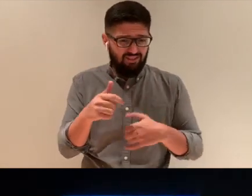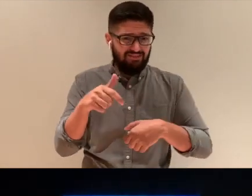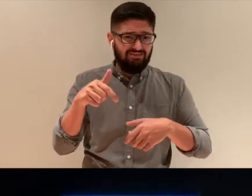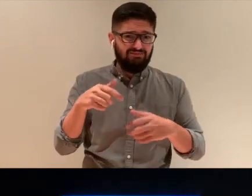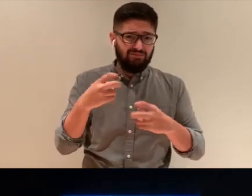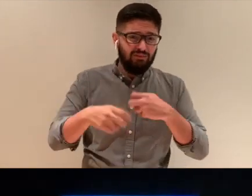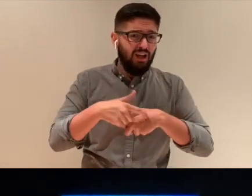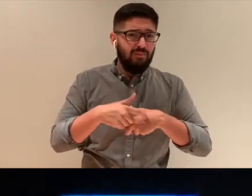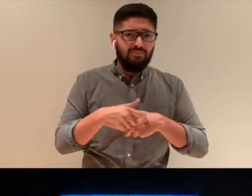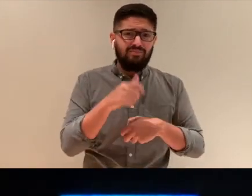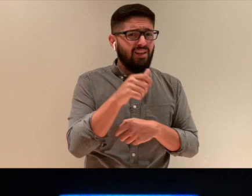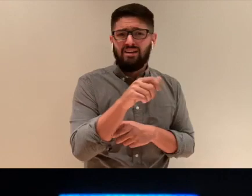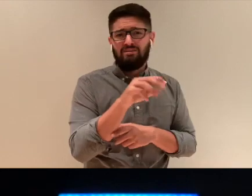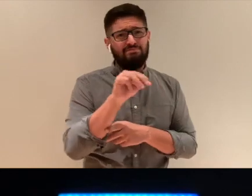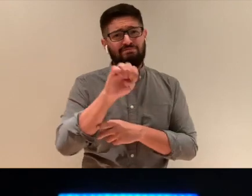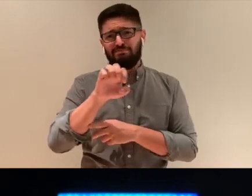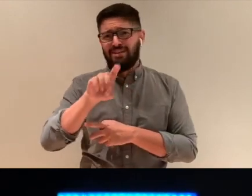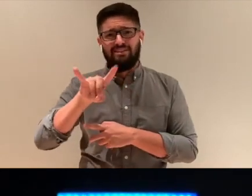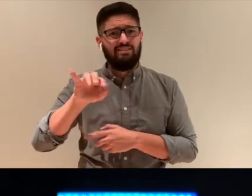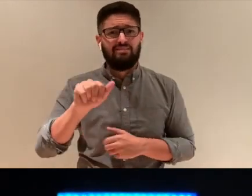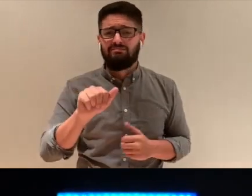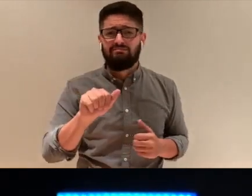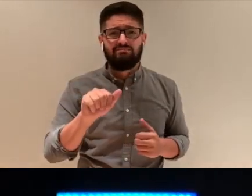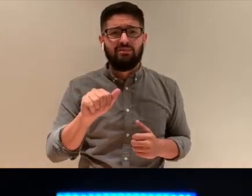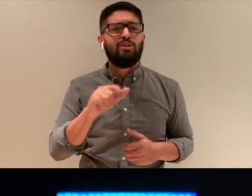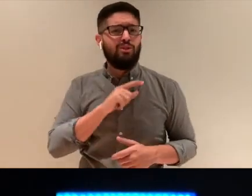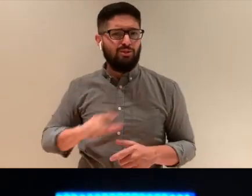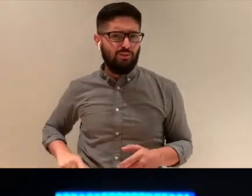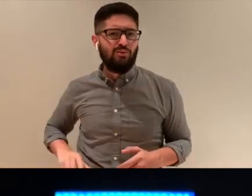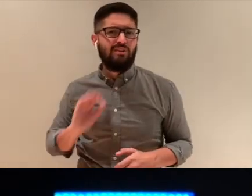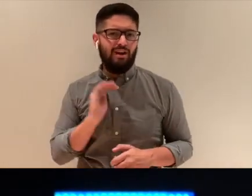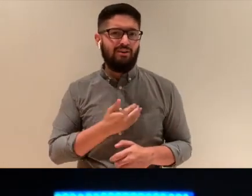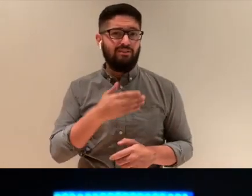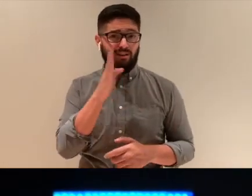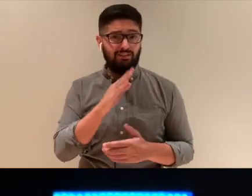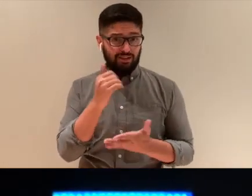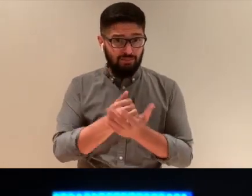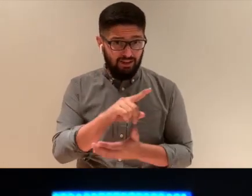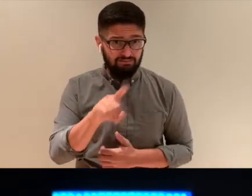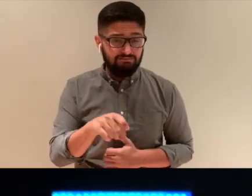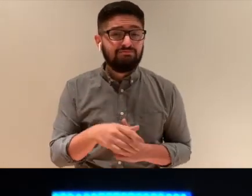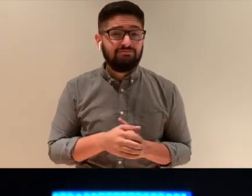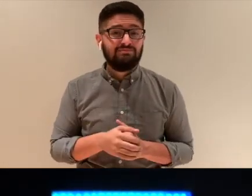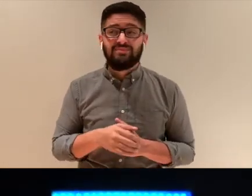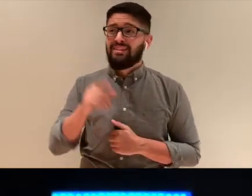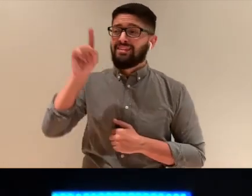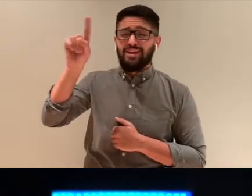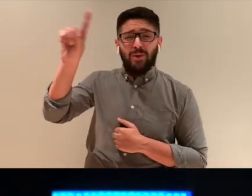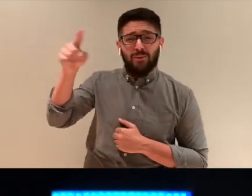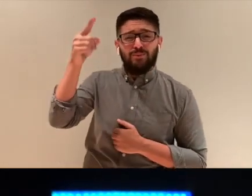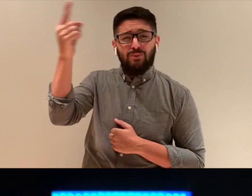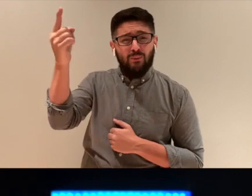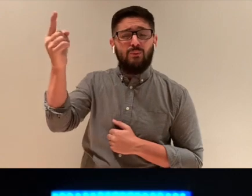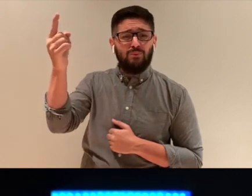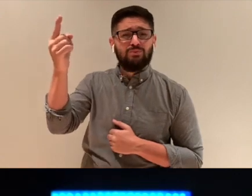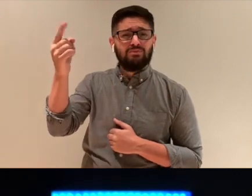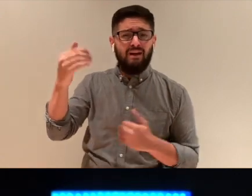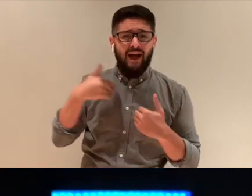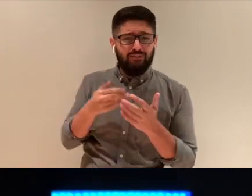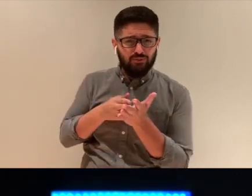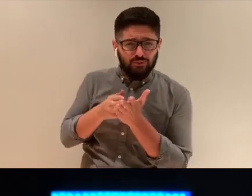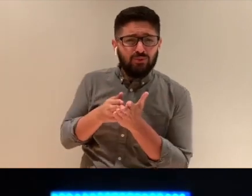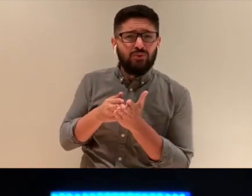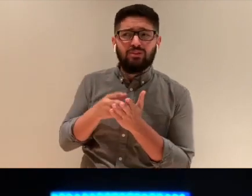these times, listen, it's not the media, it's the Lord our God, amen? Because He alone has